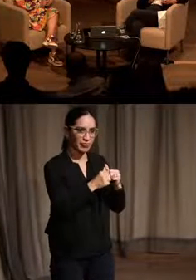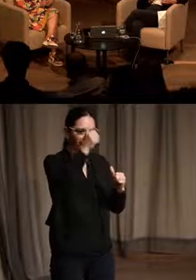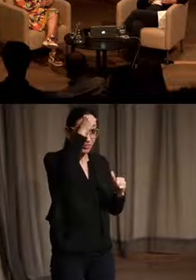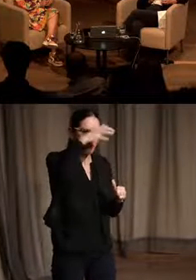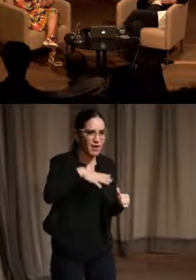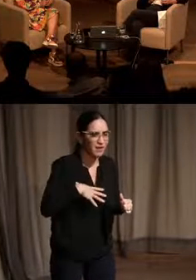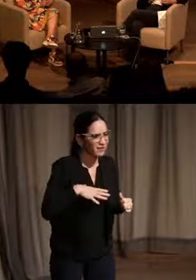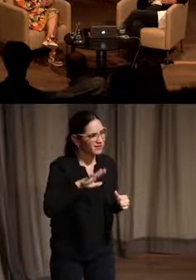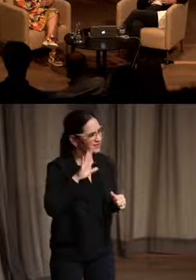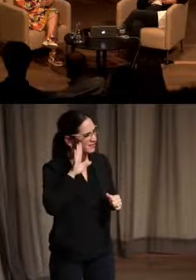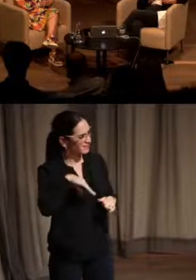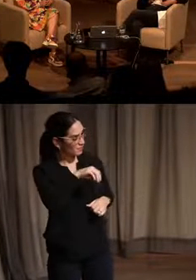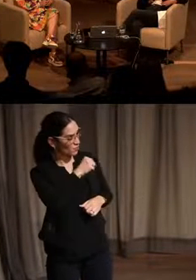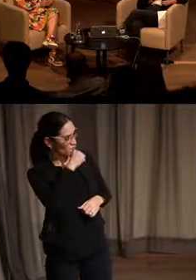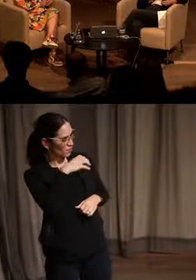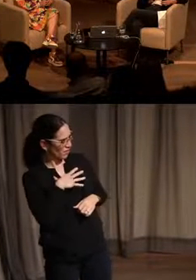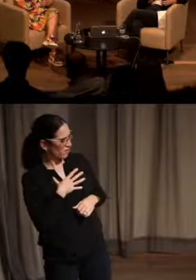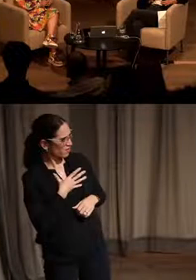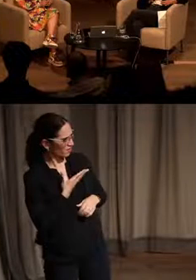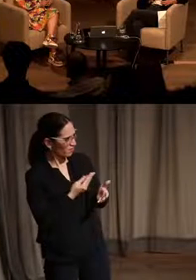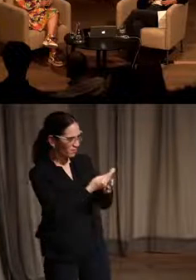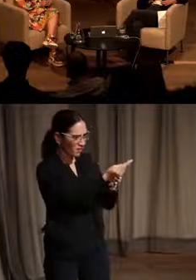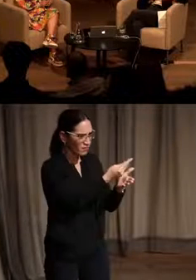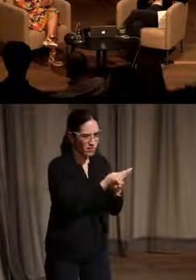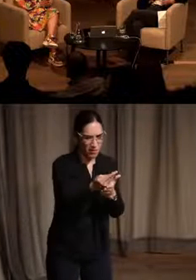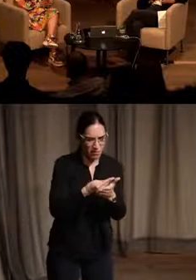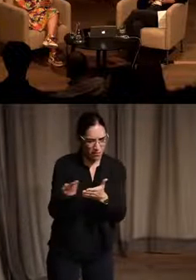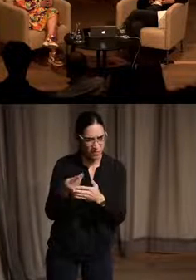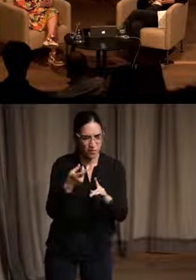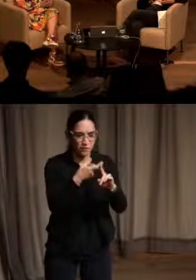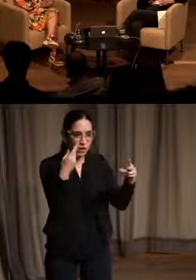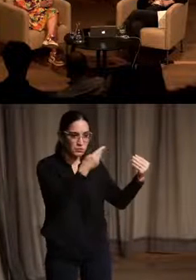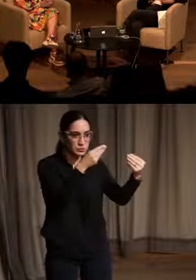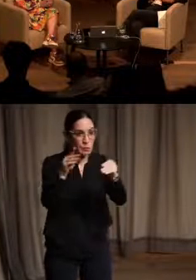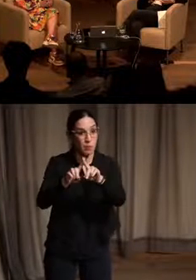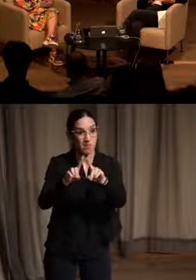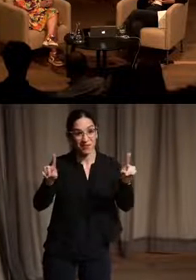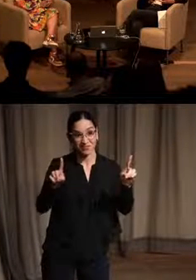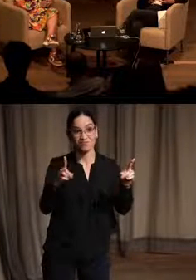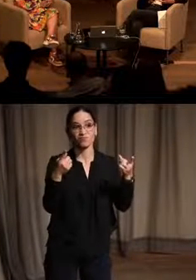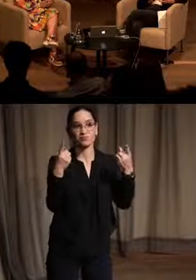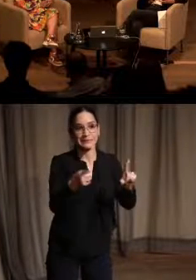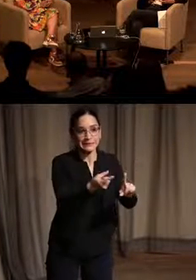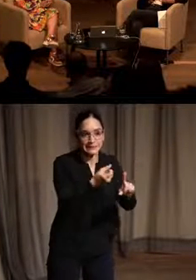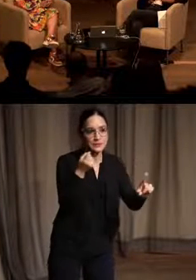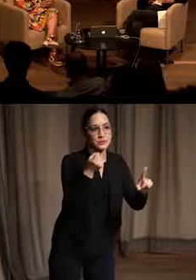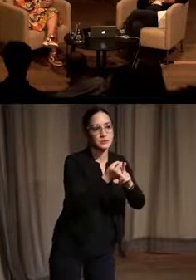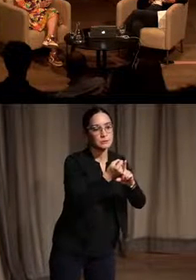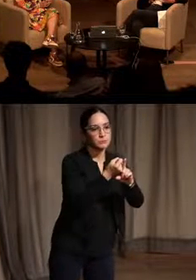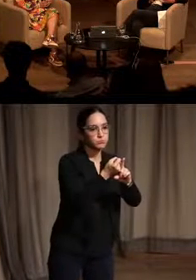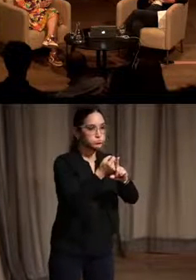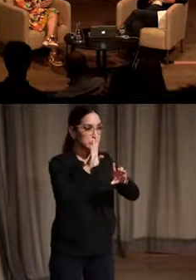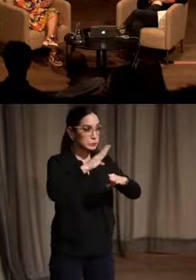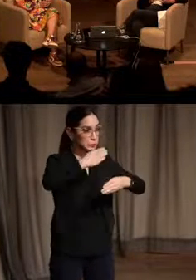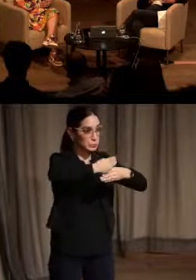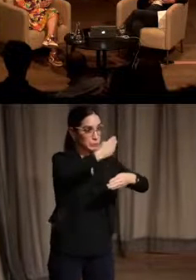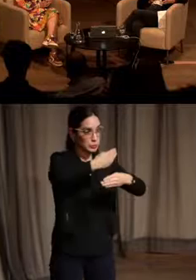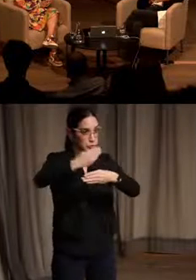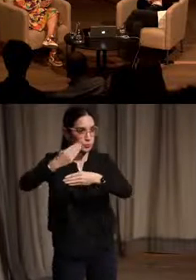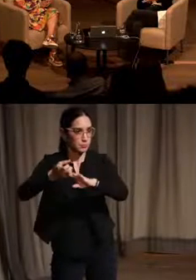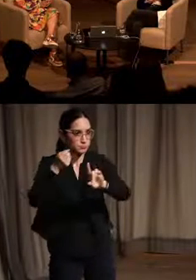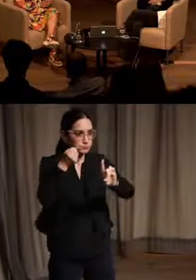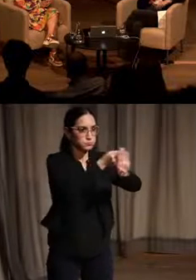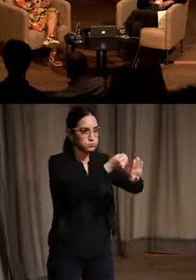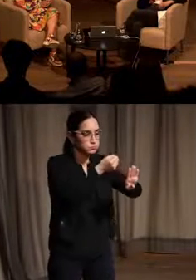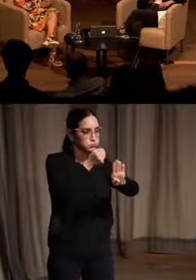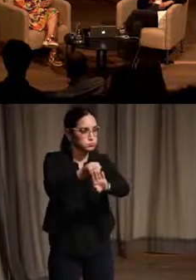in the store, and they knew they had this sort of purchasing power. So they smashed the windows to get more attention, and many of these tactics actually worked.